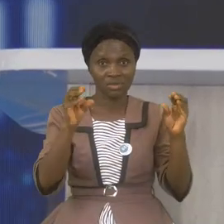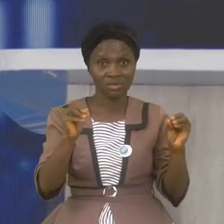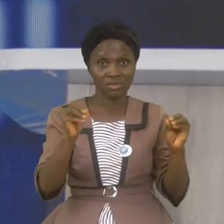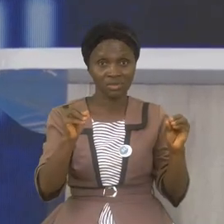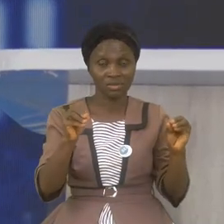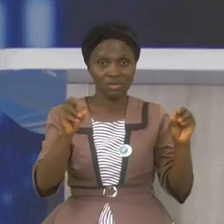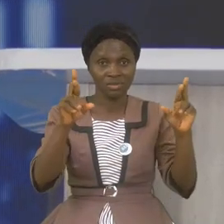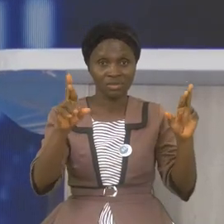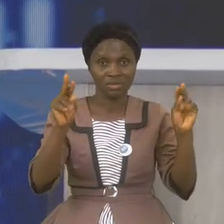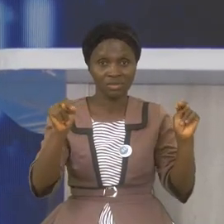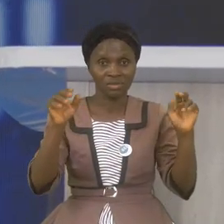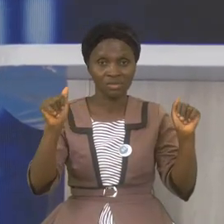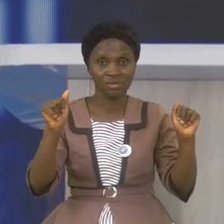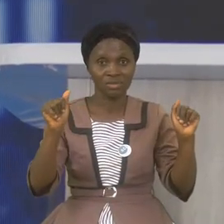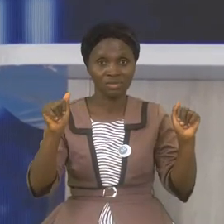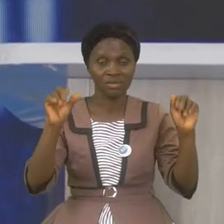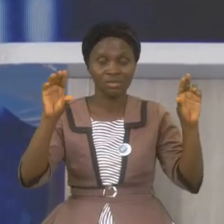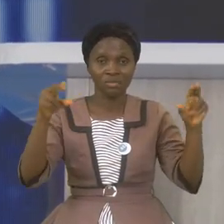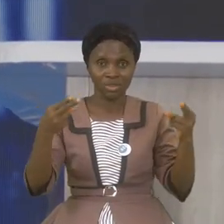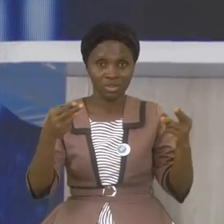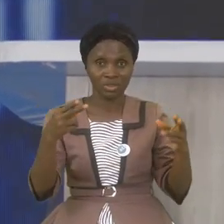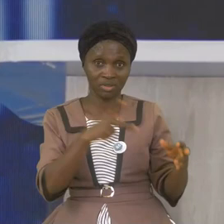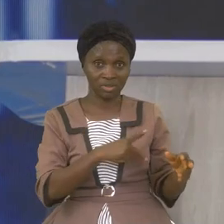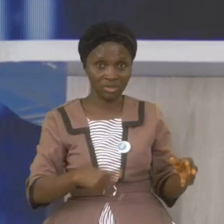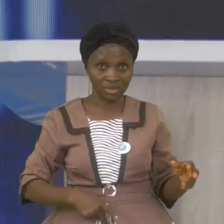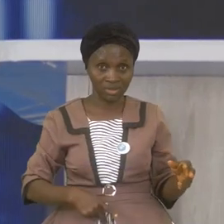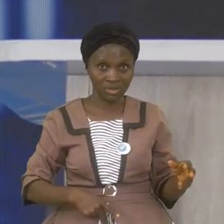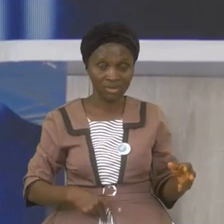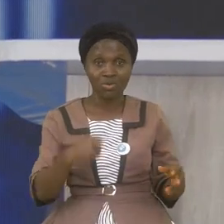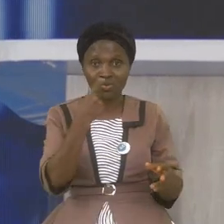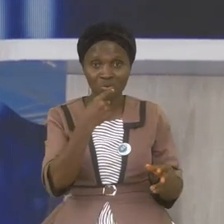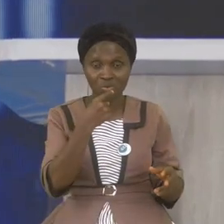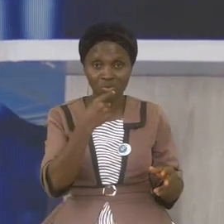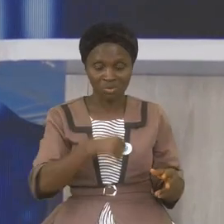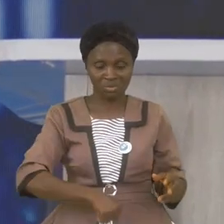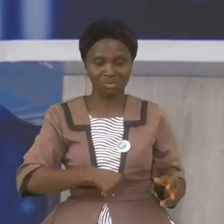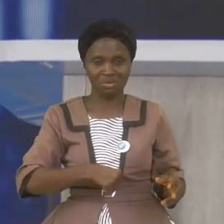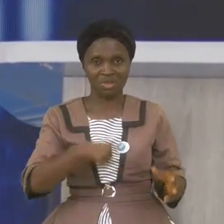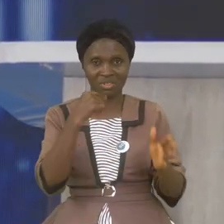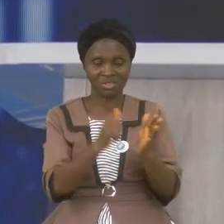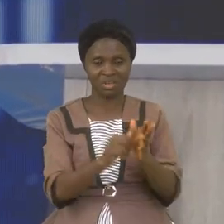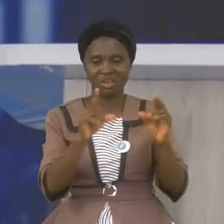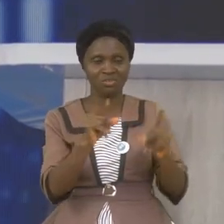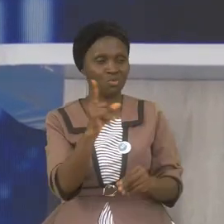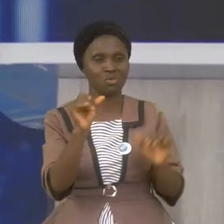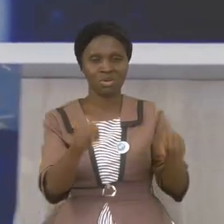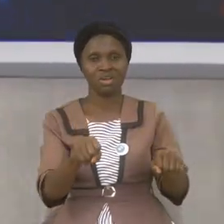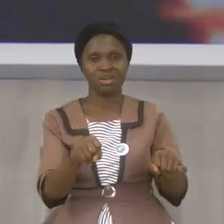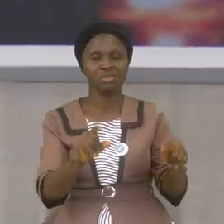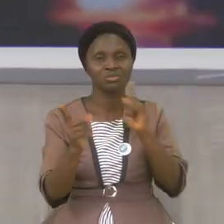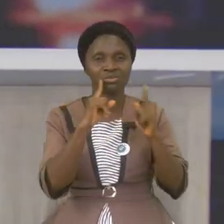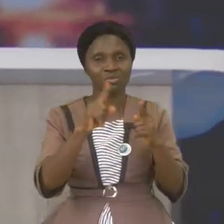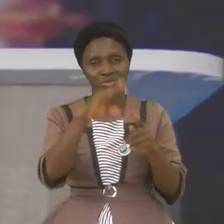one else. The one that says, nobody can talk to him. And nobody could approach him. And